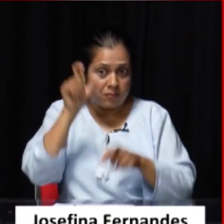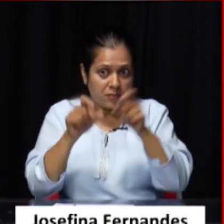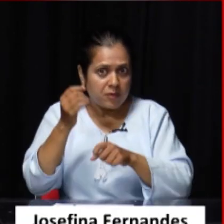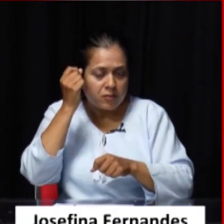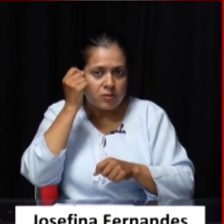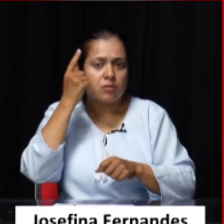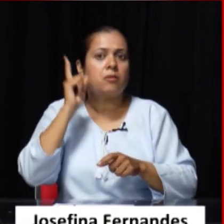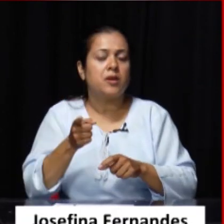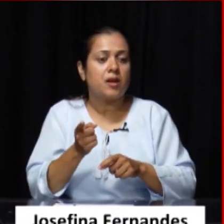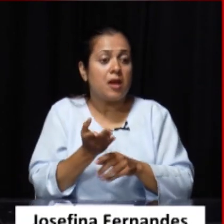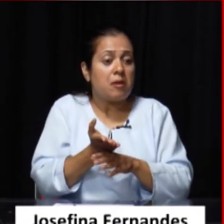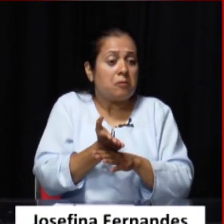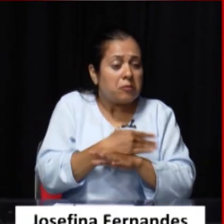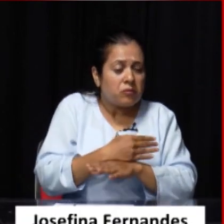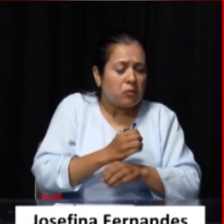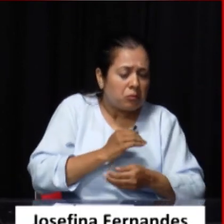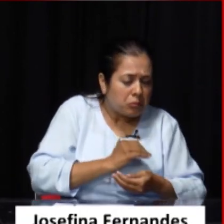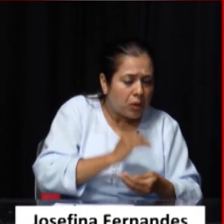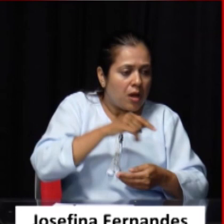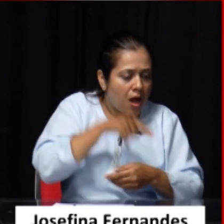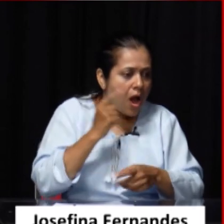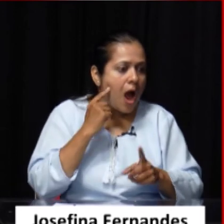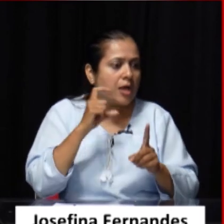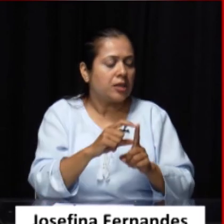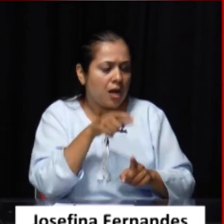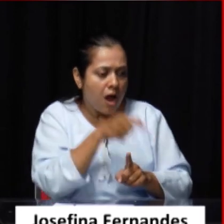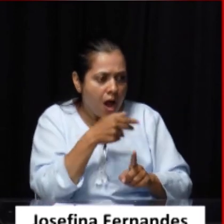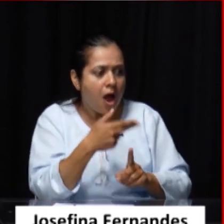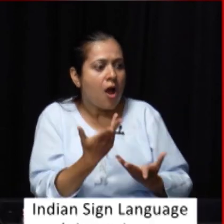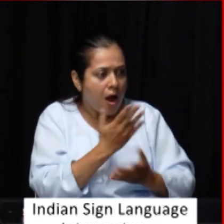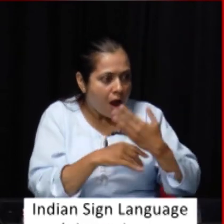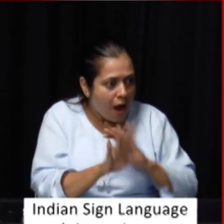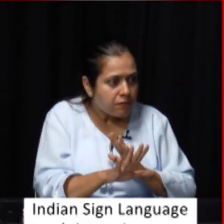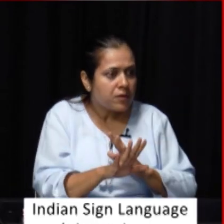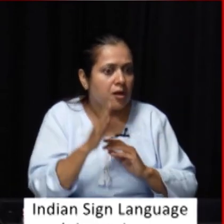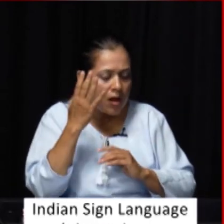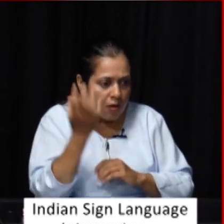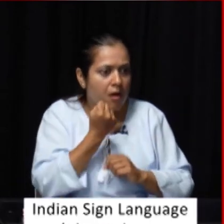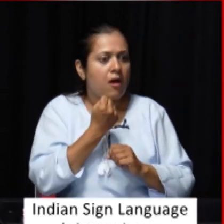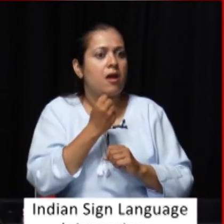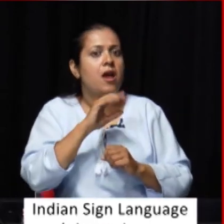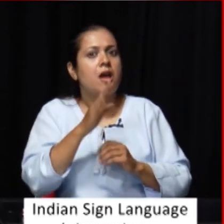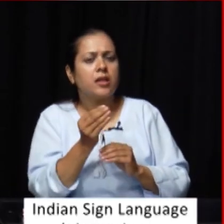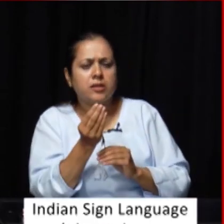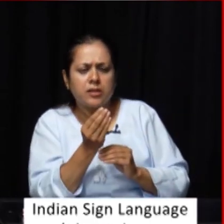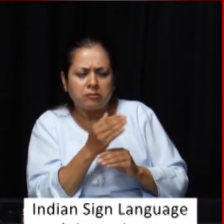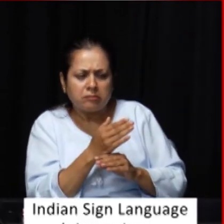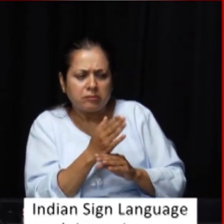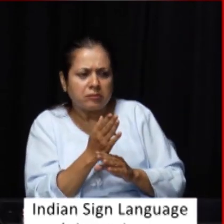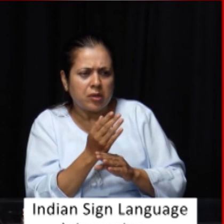understand is early identification in child, very crucial. If early identification, if